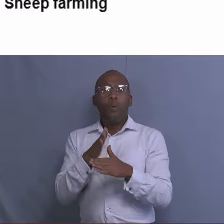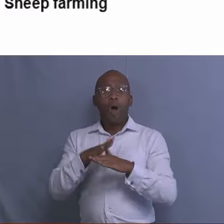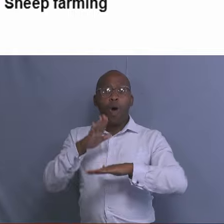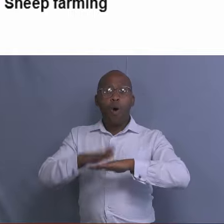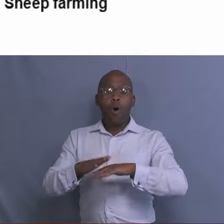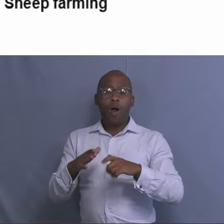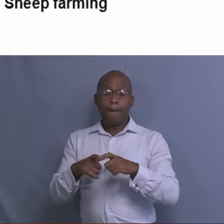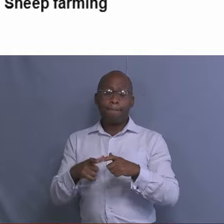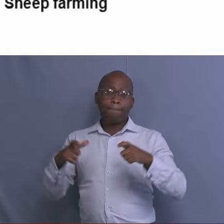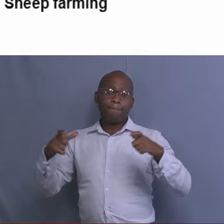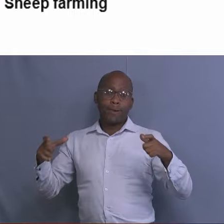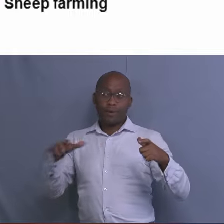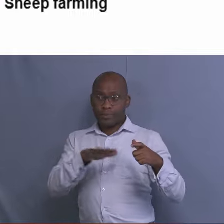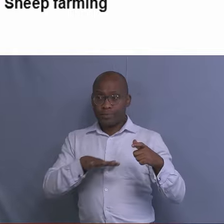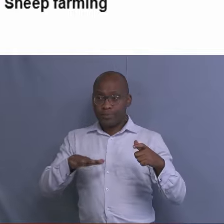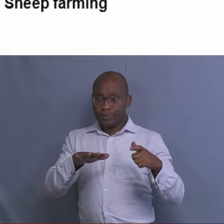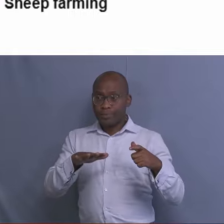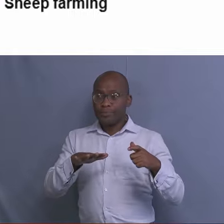land. Figure